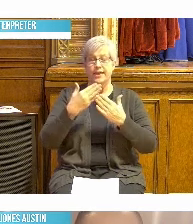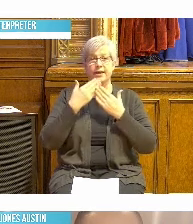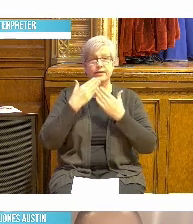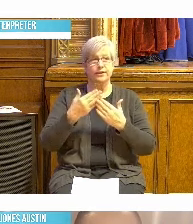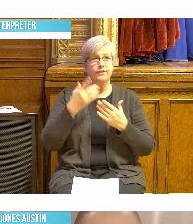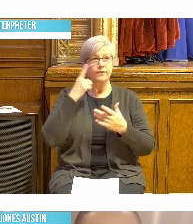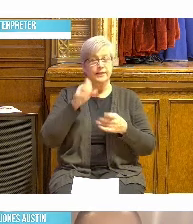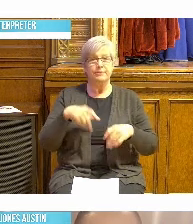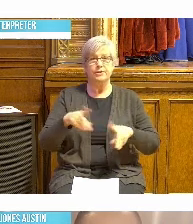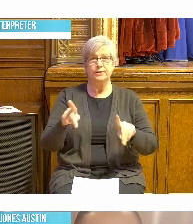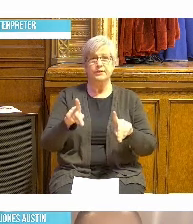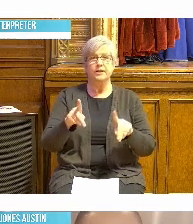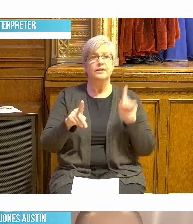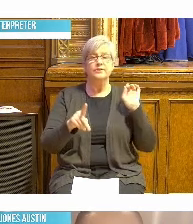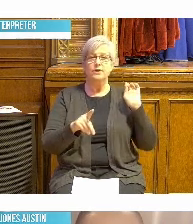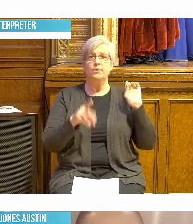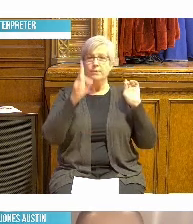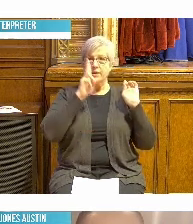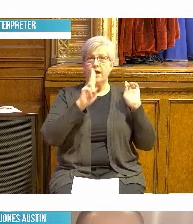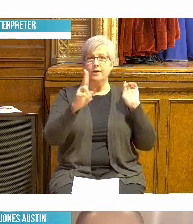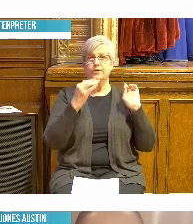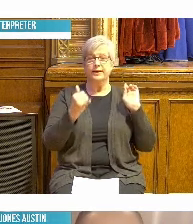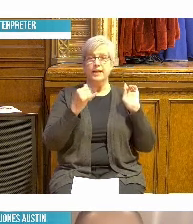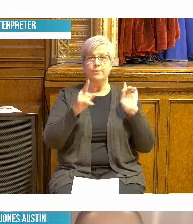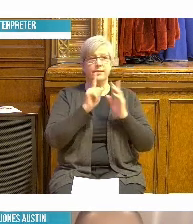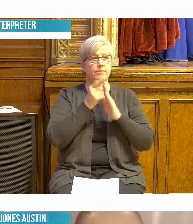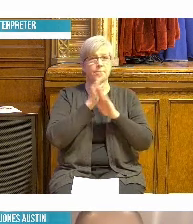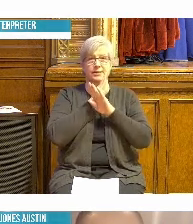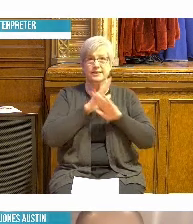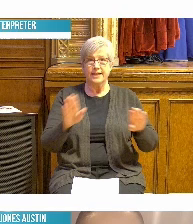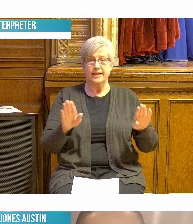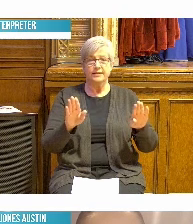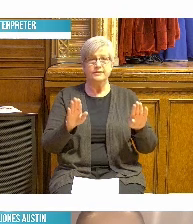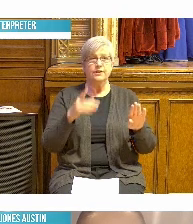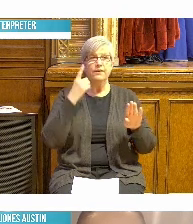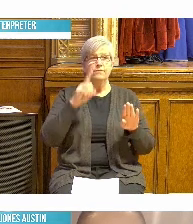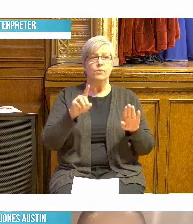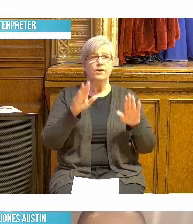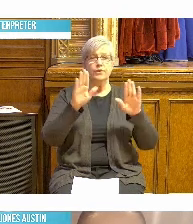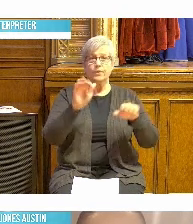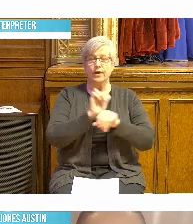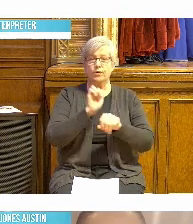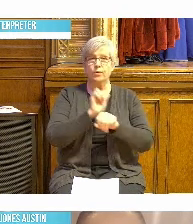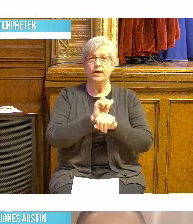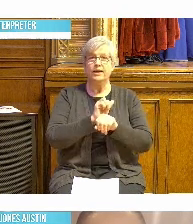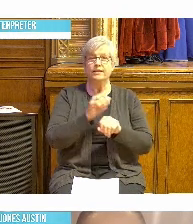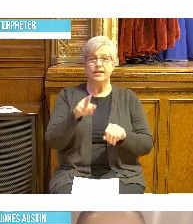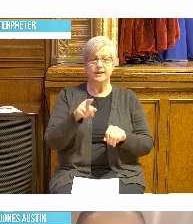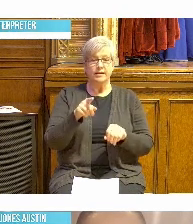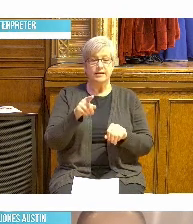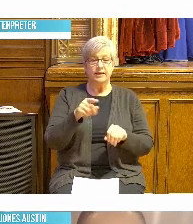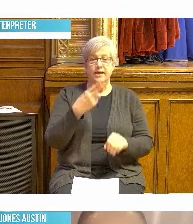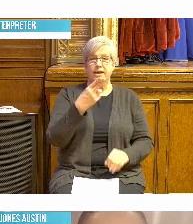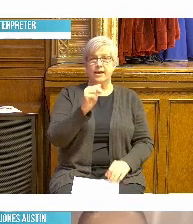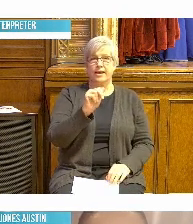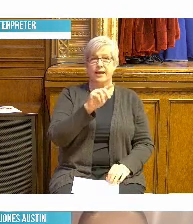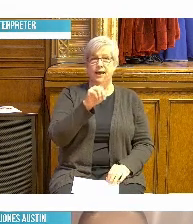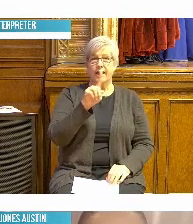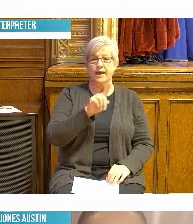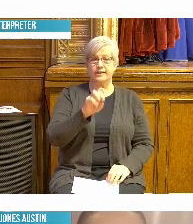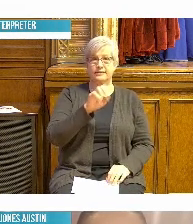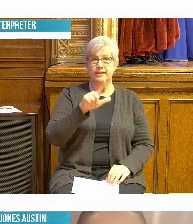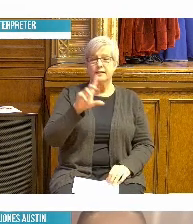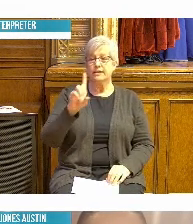the opportunity. Can we honor her right now with a moment of silence for the great work that Hazel Dukes has